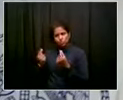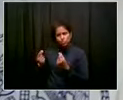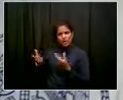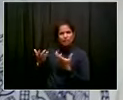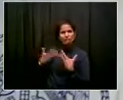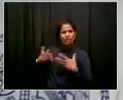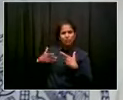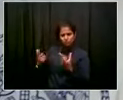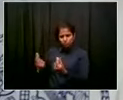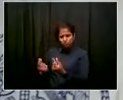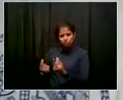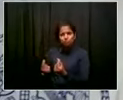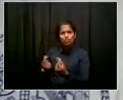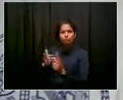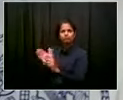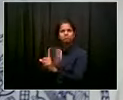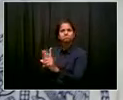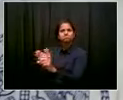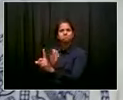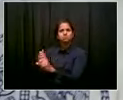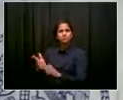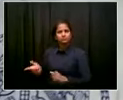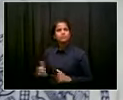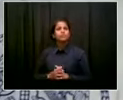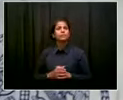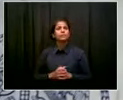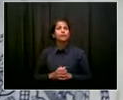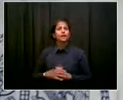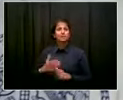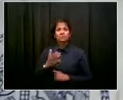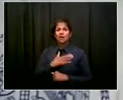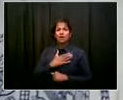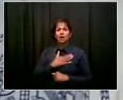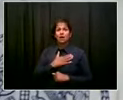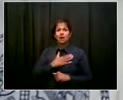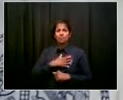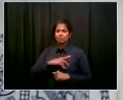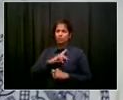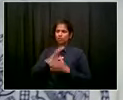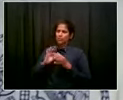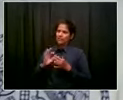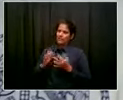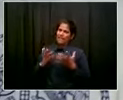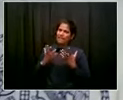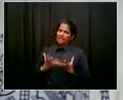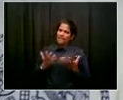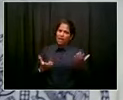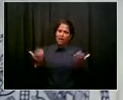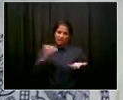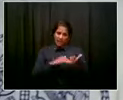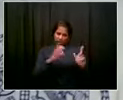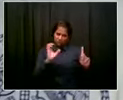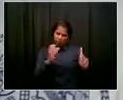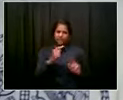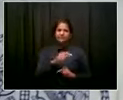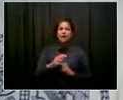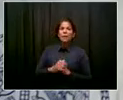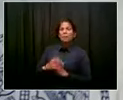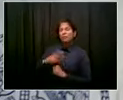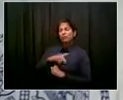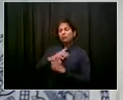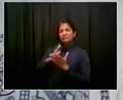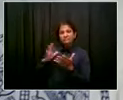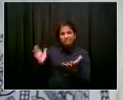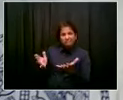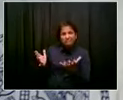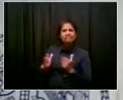gap thank you i'll offer my personal message i want dr choxy to offer his as well here's what i want to say look i'm going to speak as a parent